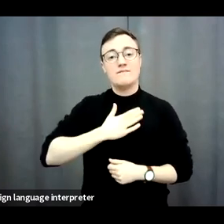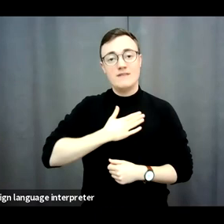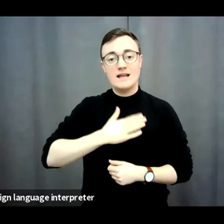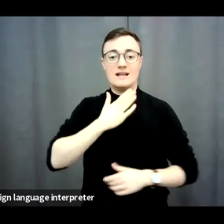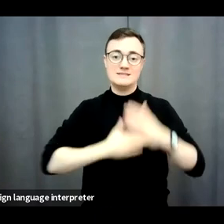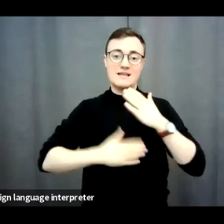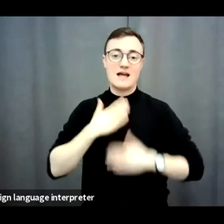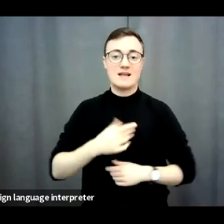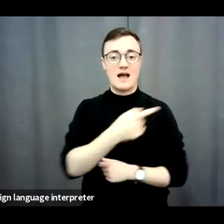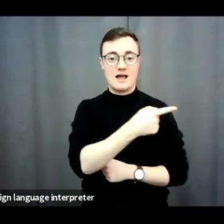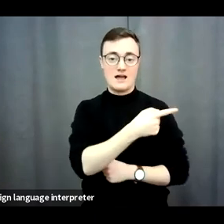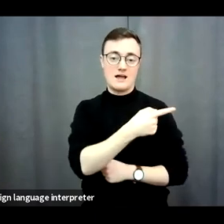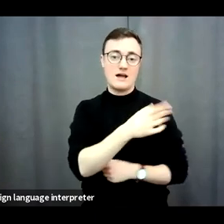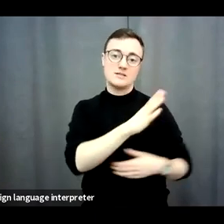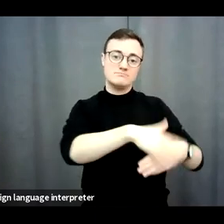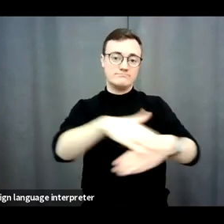to know